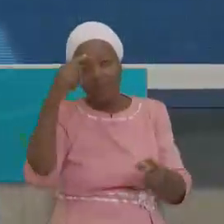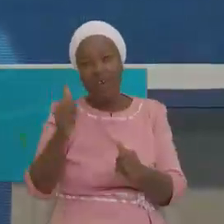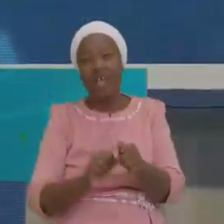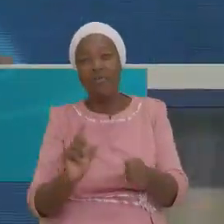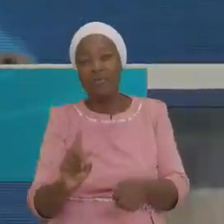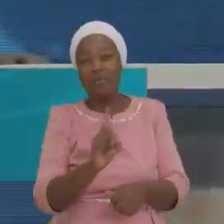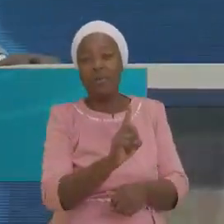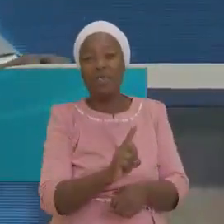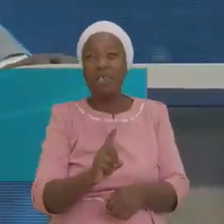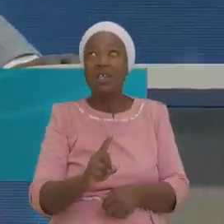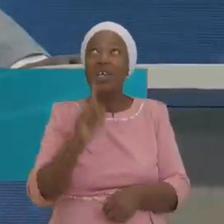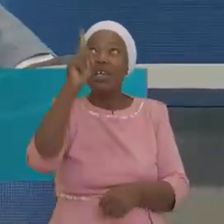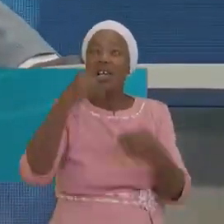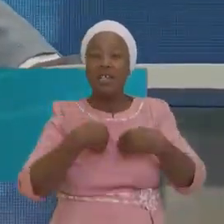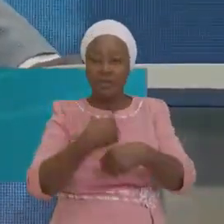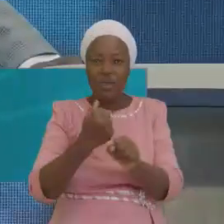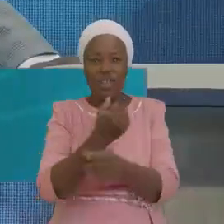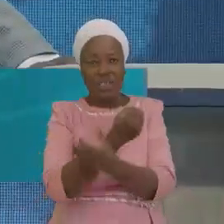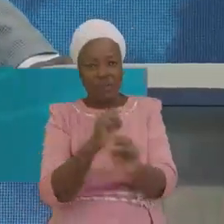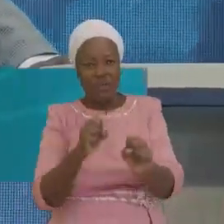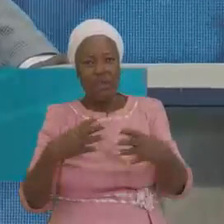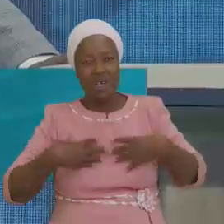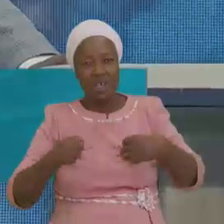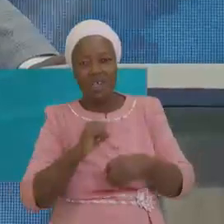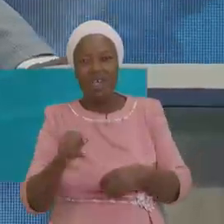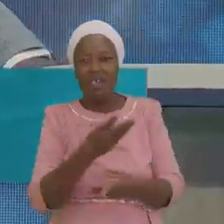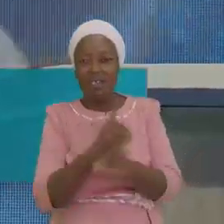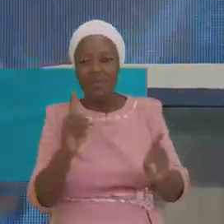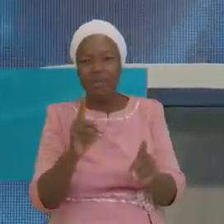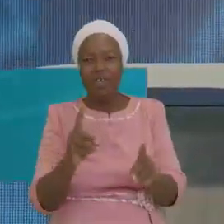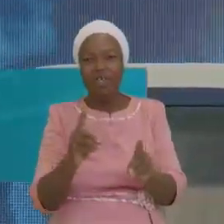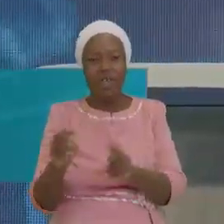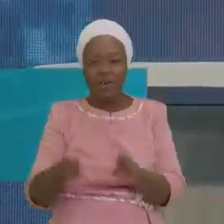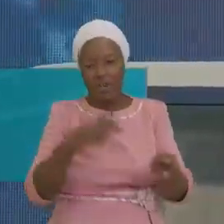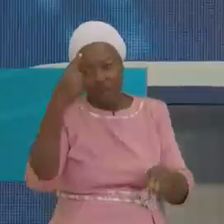has made salvation, healing, deliverance available for